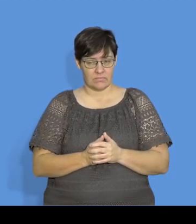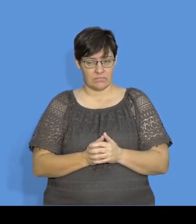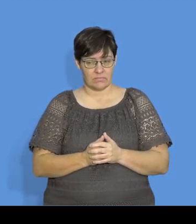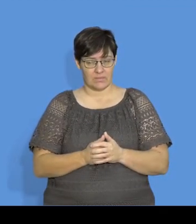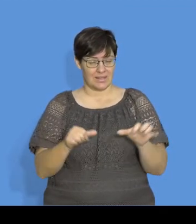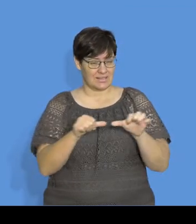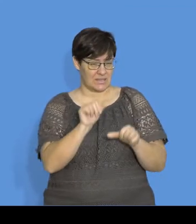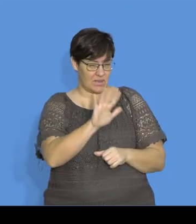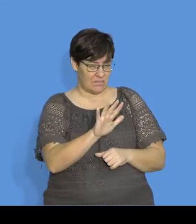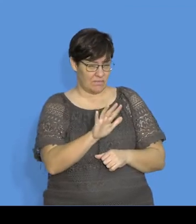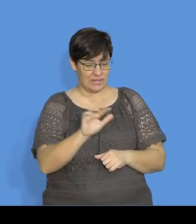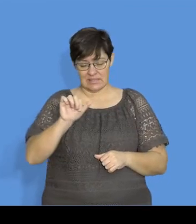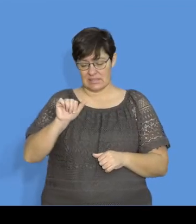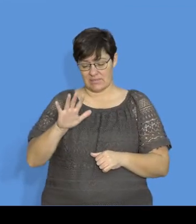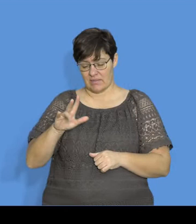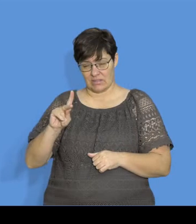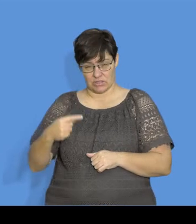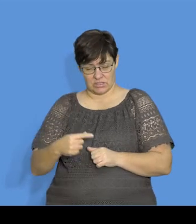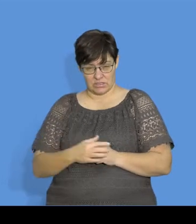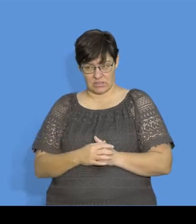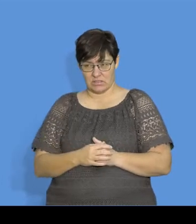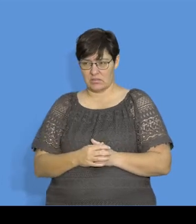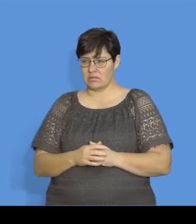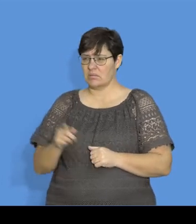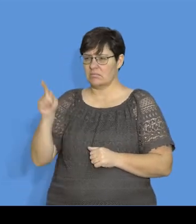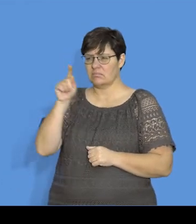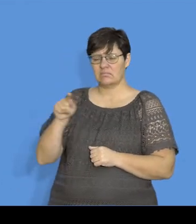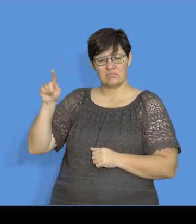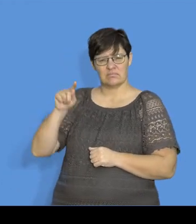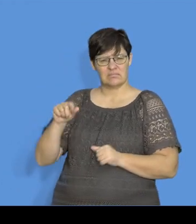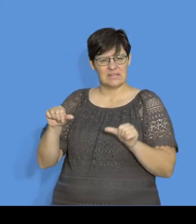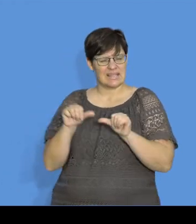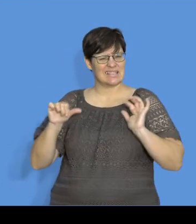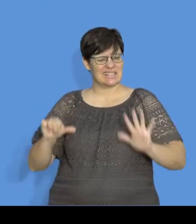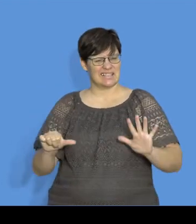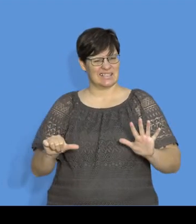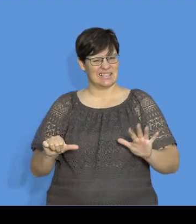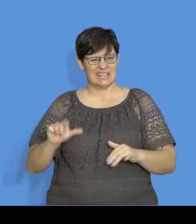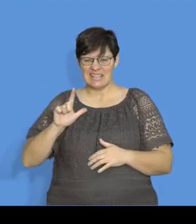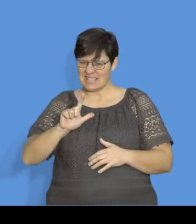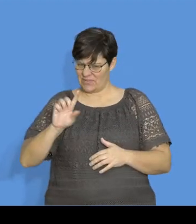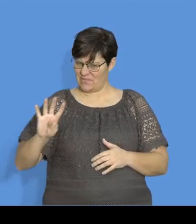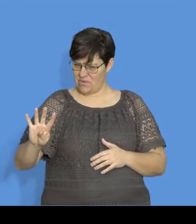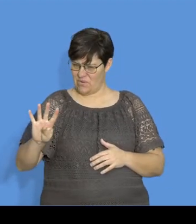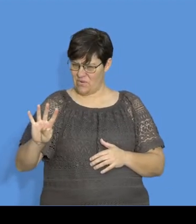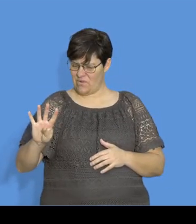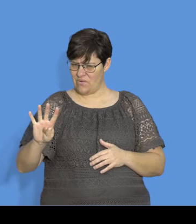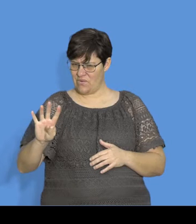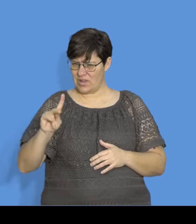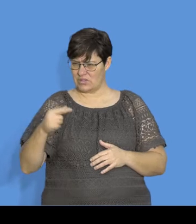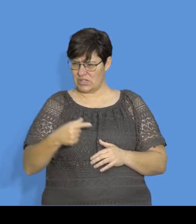Size 5, 65 kilograms. But also look at that. Size 6, 74